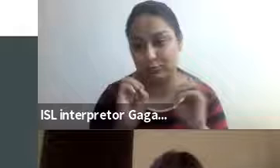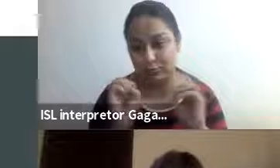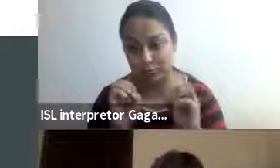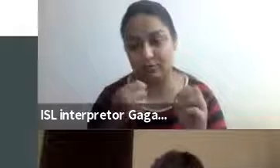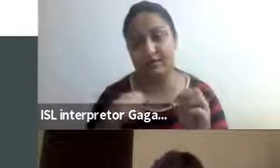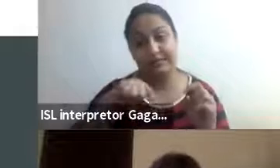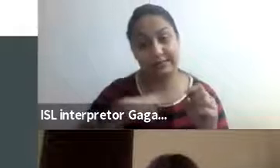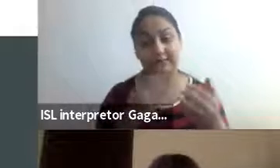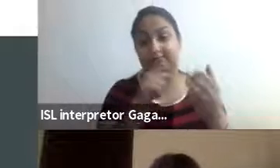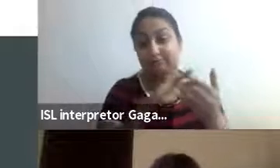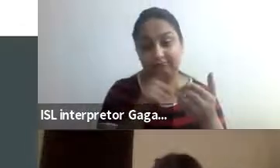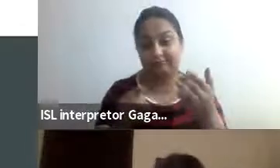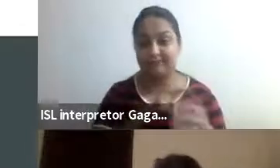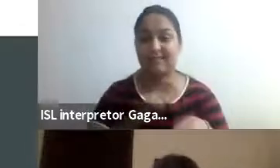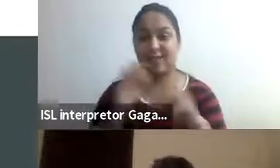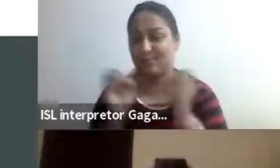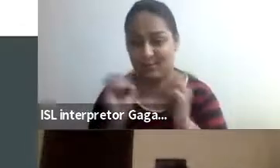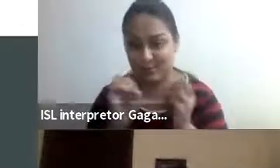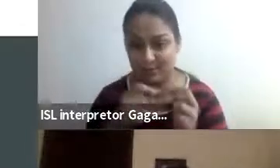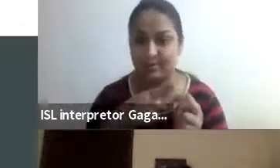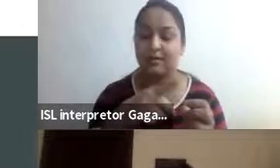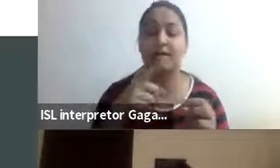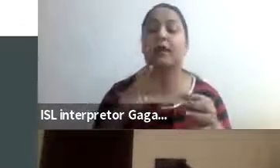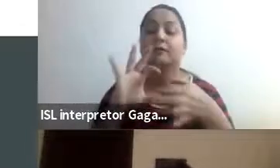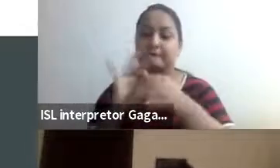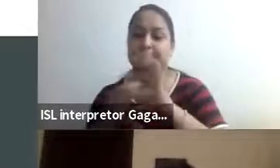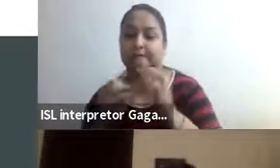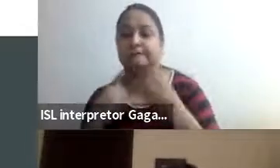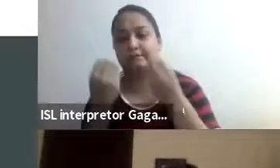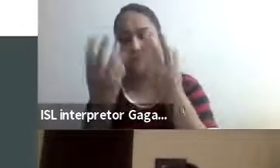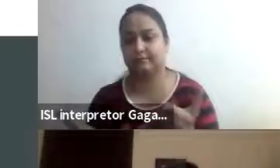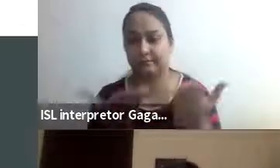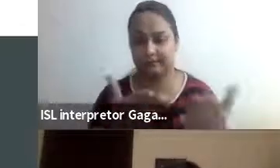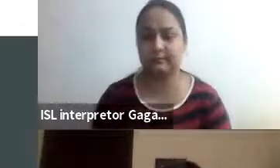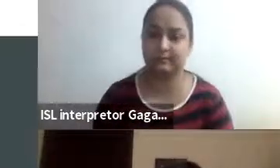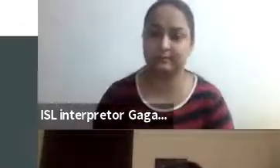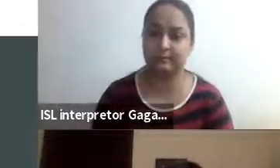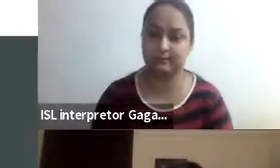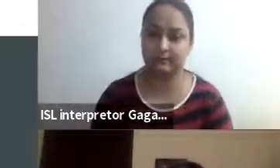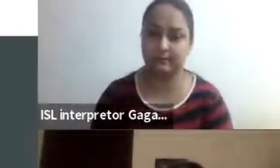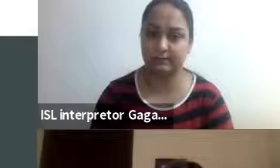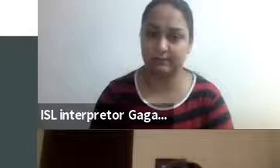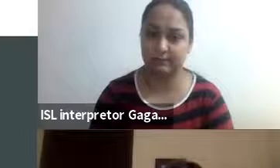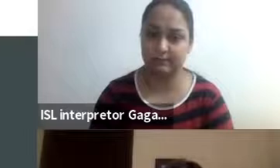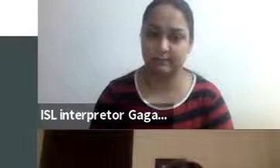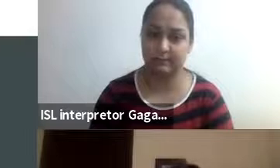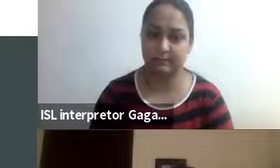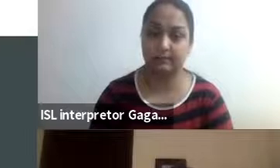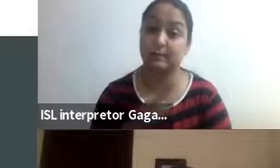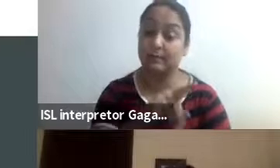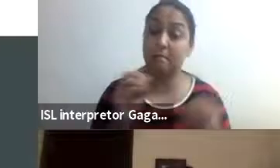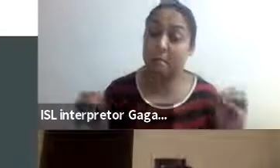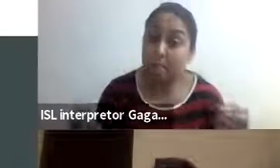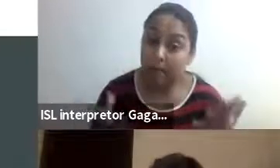read each slide. So I'll sort of lead you through this part of the narrative. It begins, it